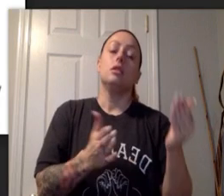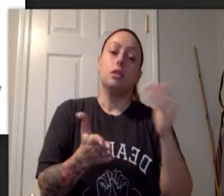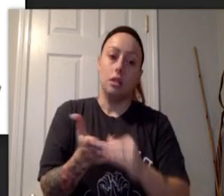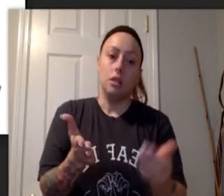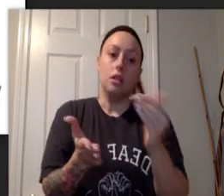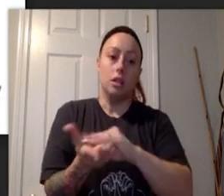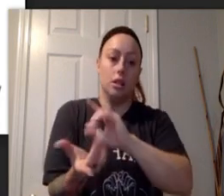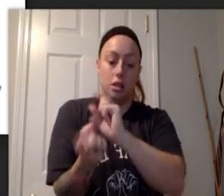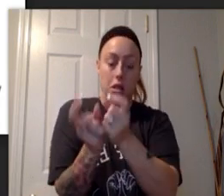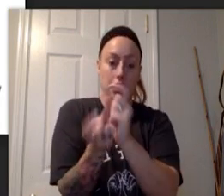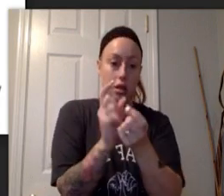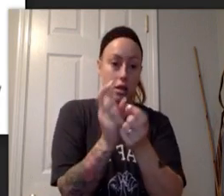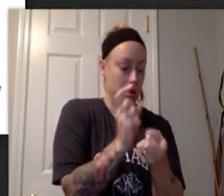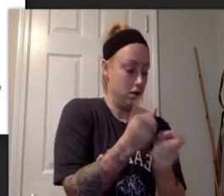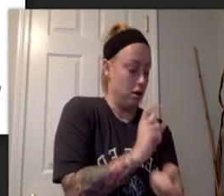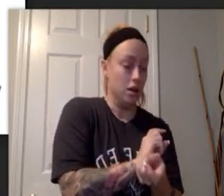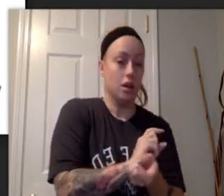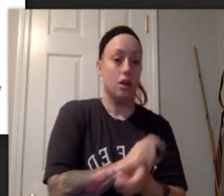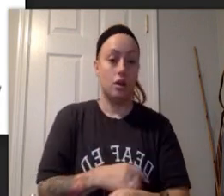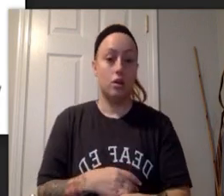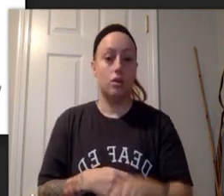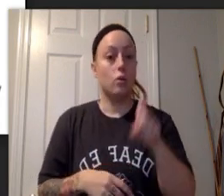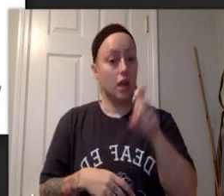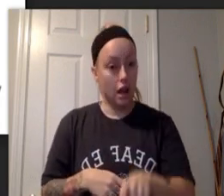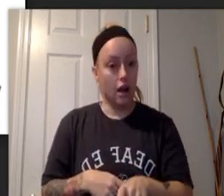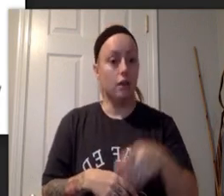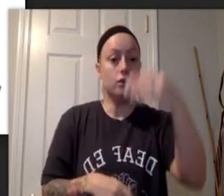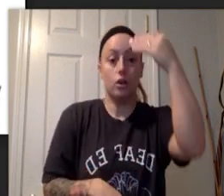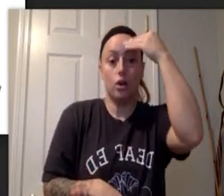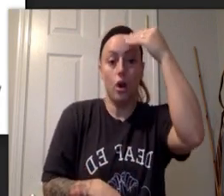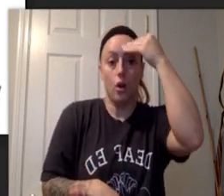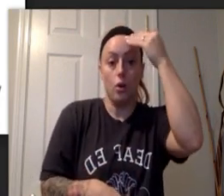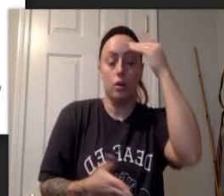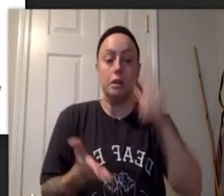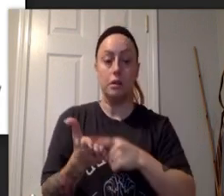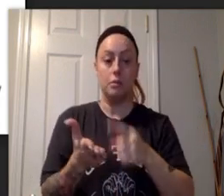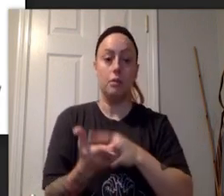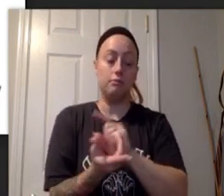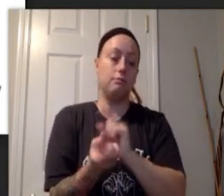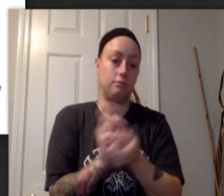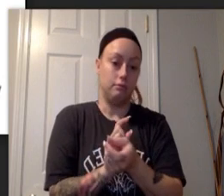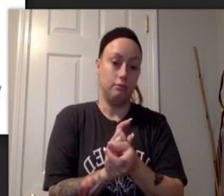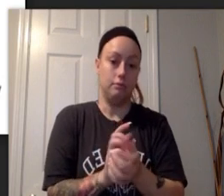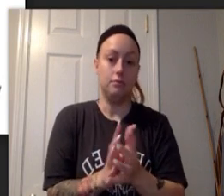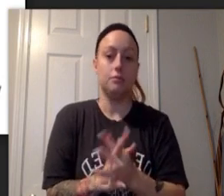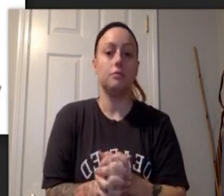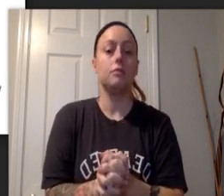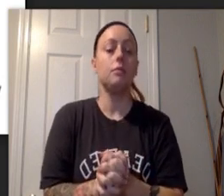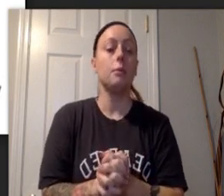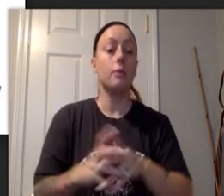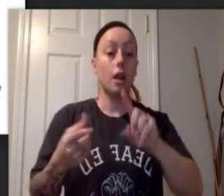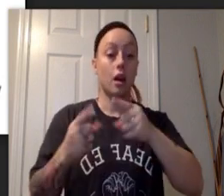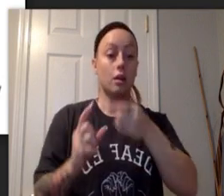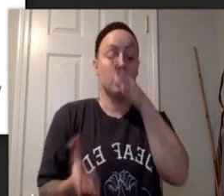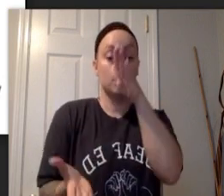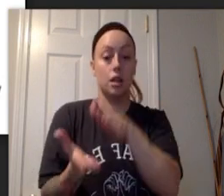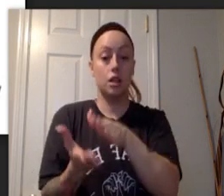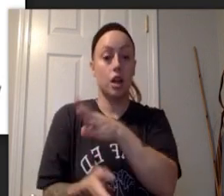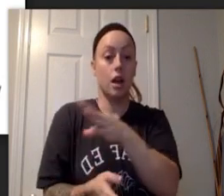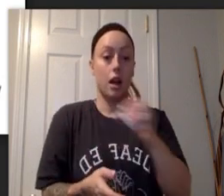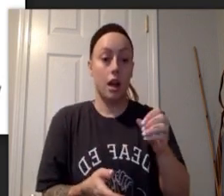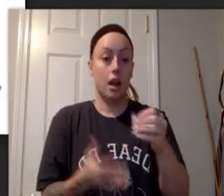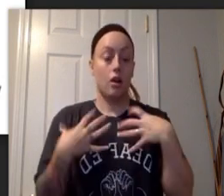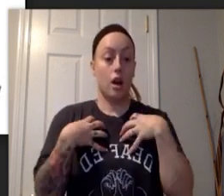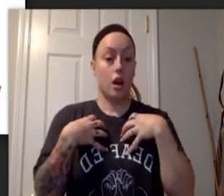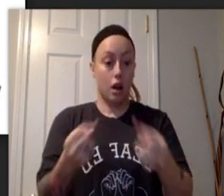to the evolution of medical and behavioral health fields. So harm reduction organizations and many recovery organizations like High Rockies